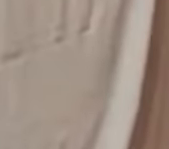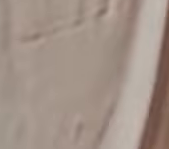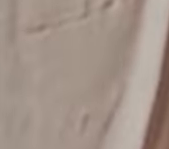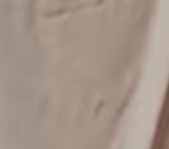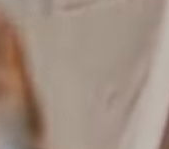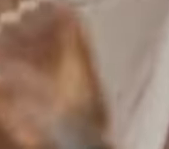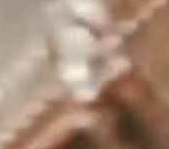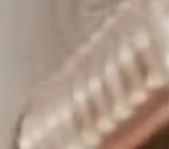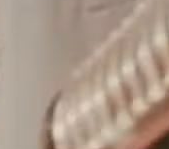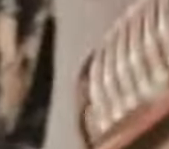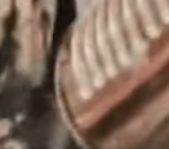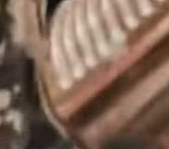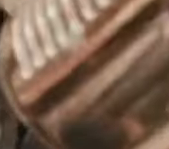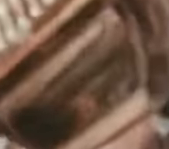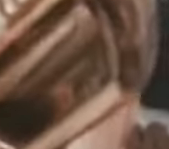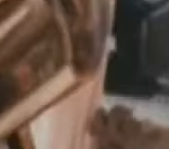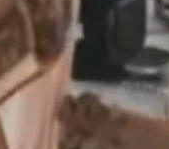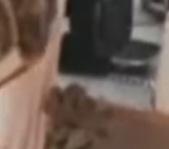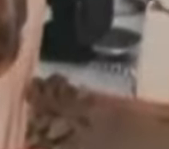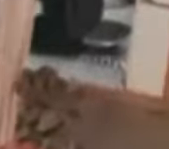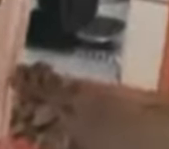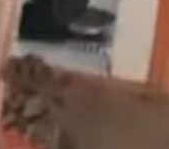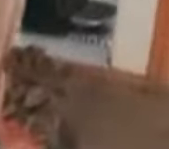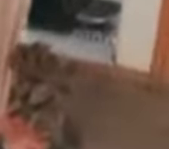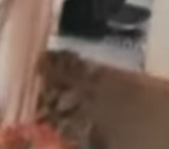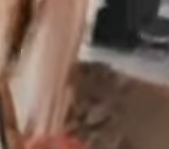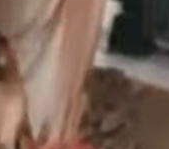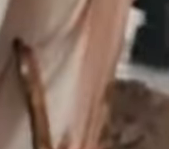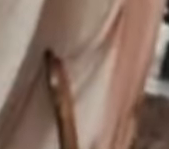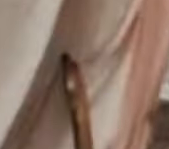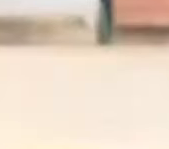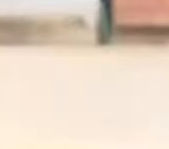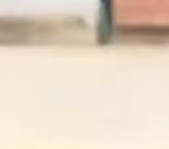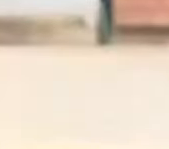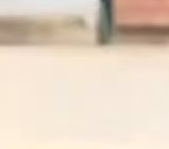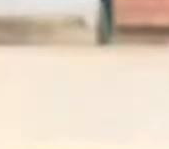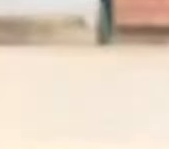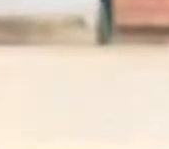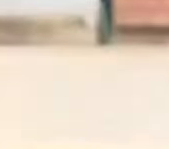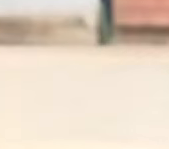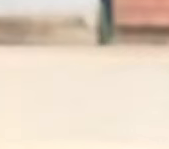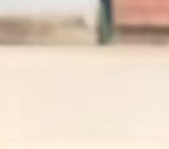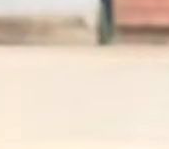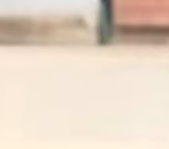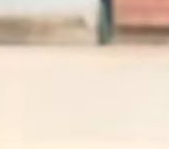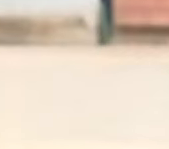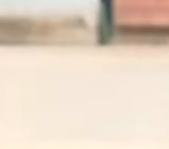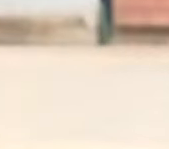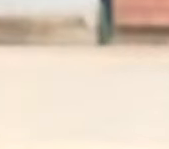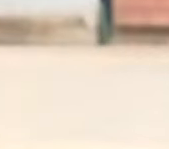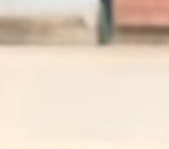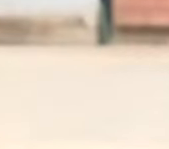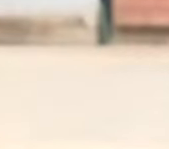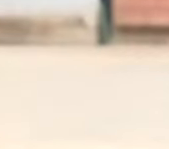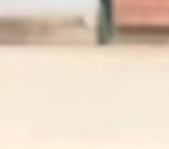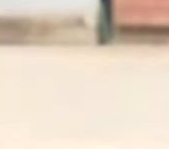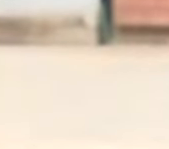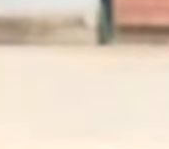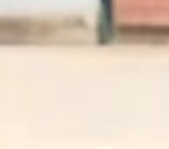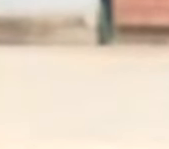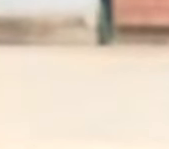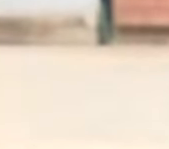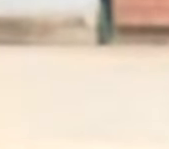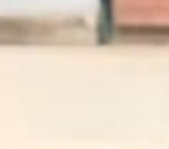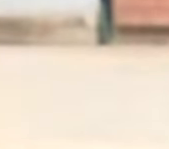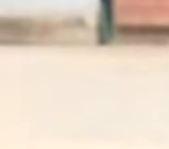Shine your head, it's a crown. Don't let nobody ever put you down. We're used to him just being, you know, up we go behind the scenes, akicheza